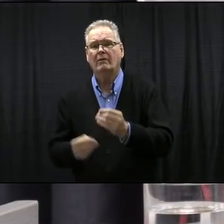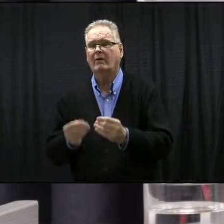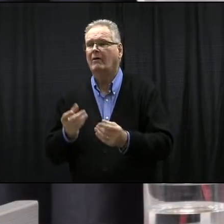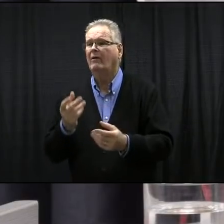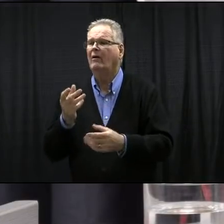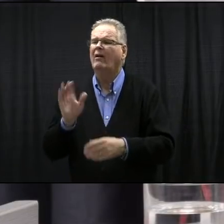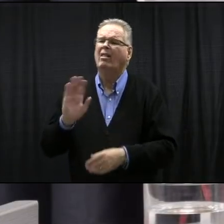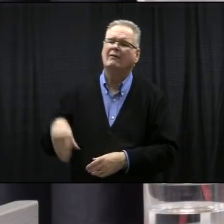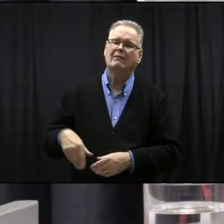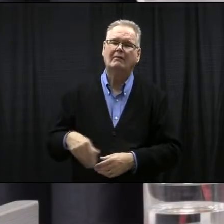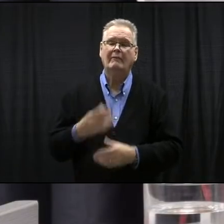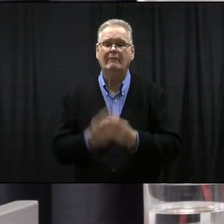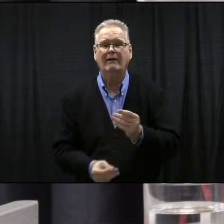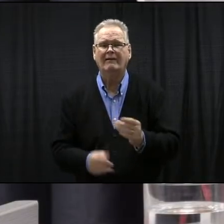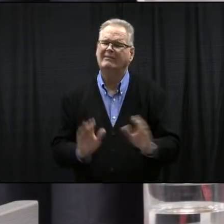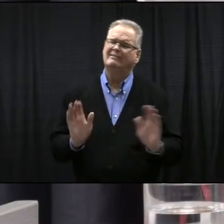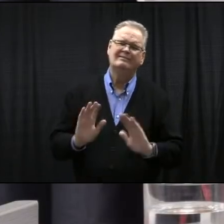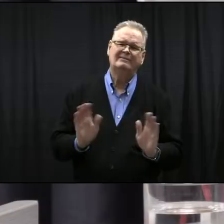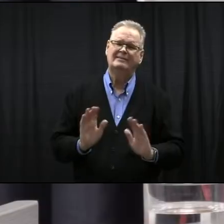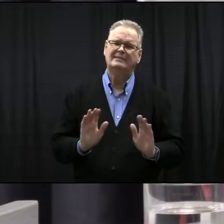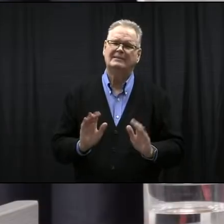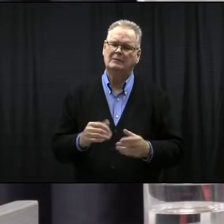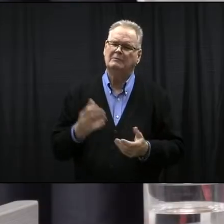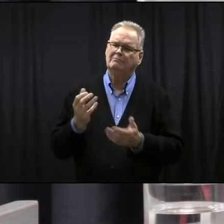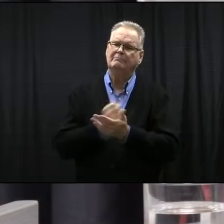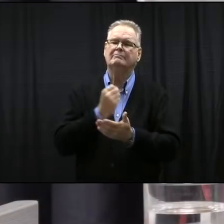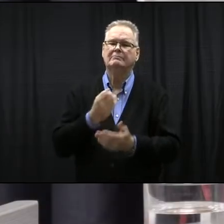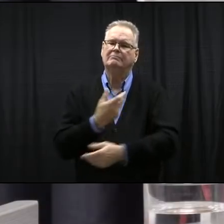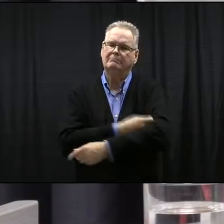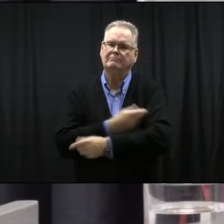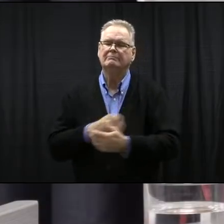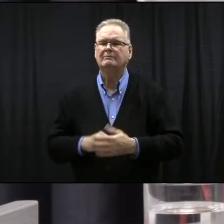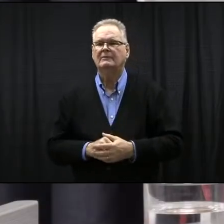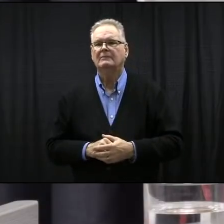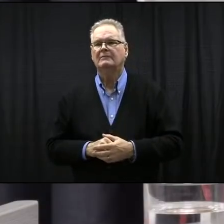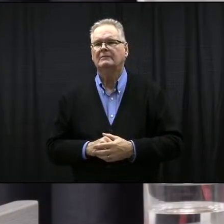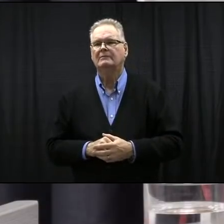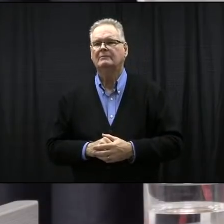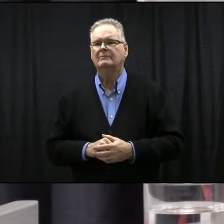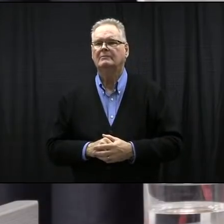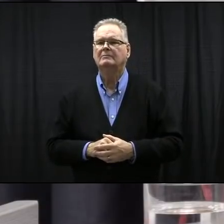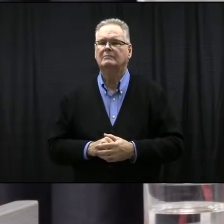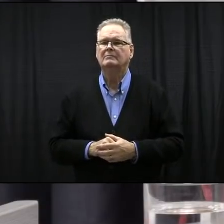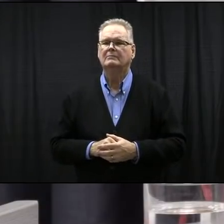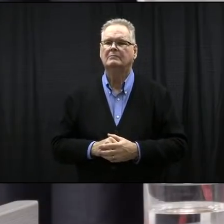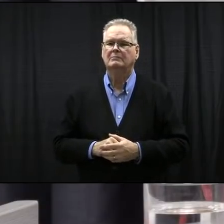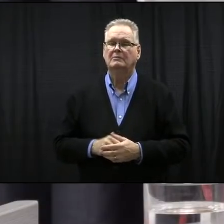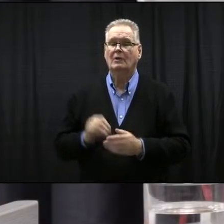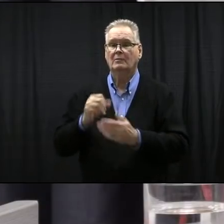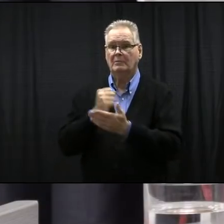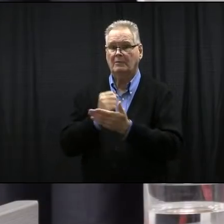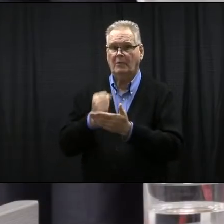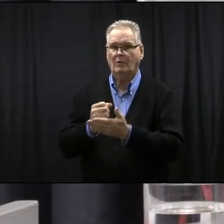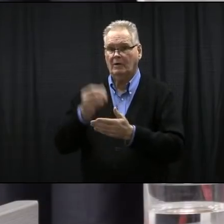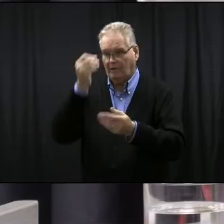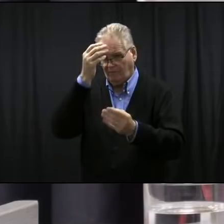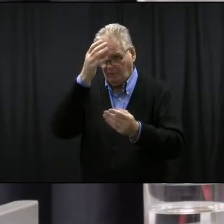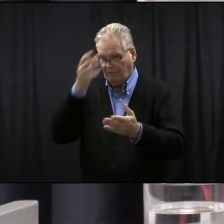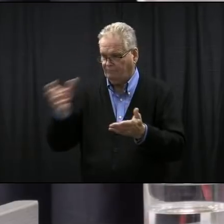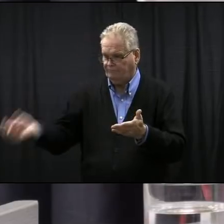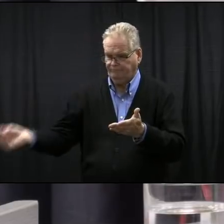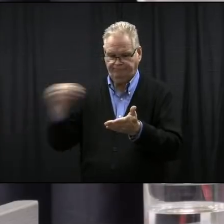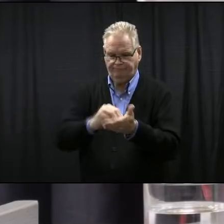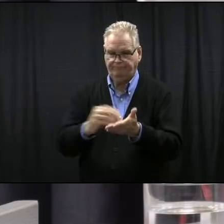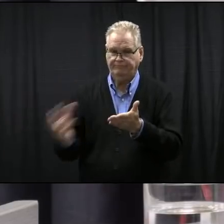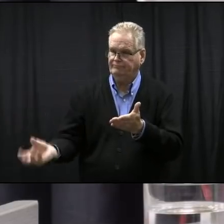credentials will take about 2 weeks, and then two things will happen. One, your numbers will be added to our first and